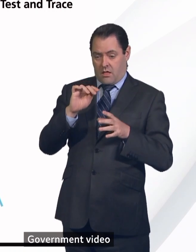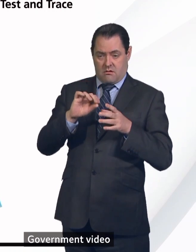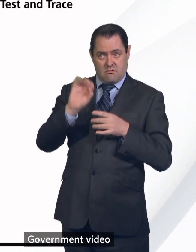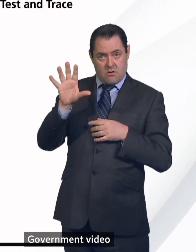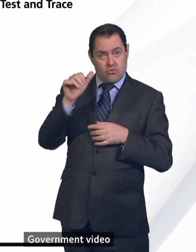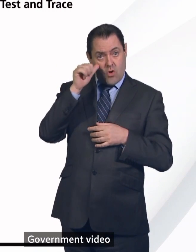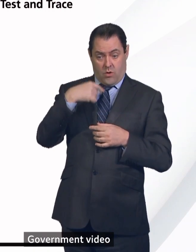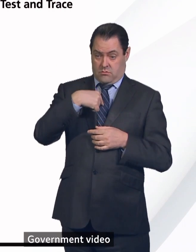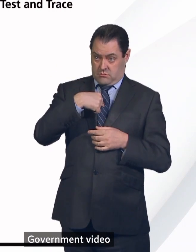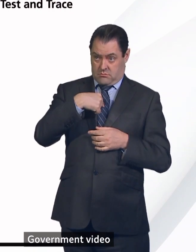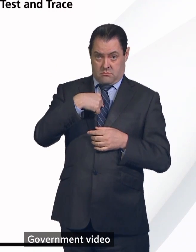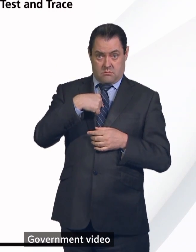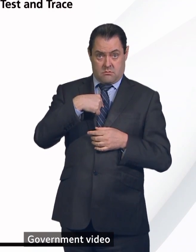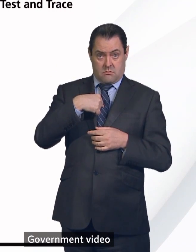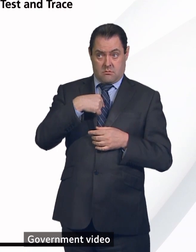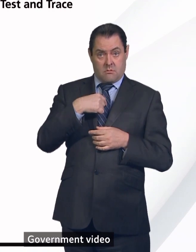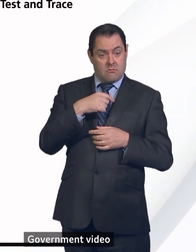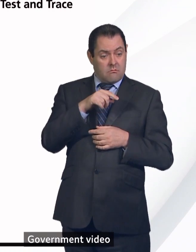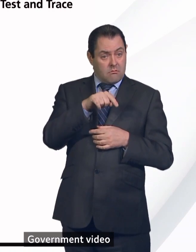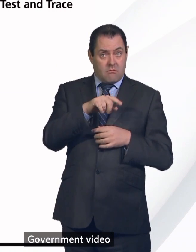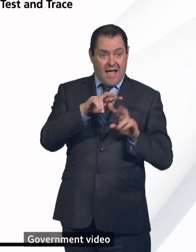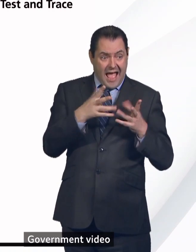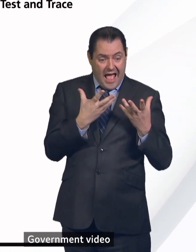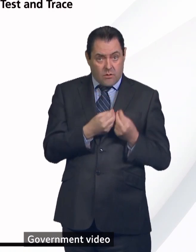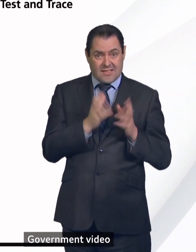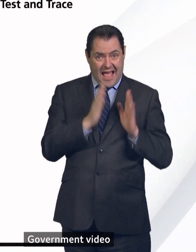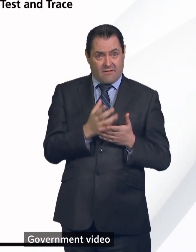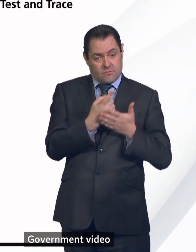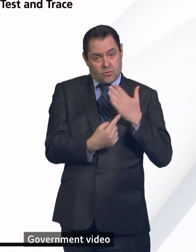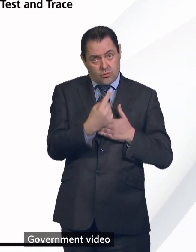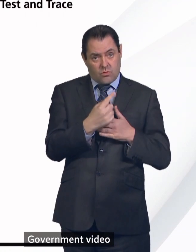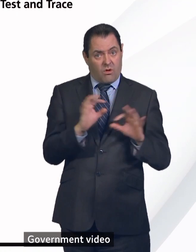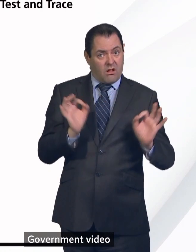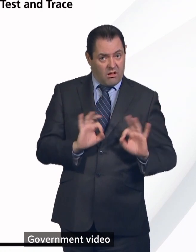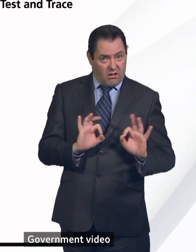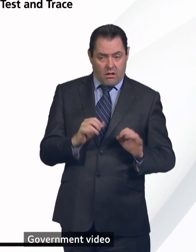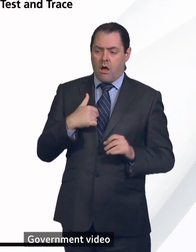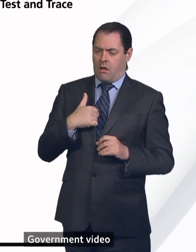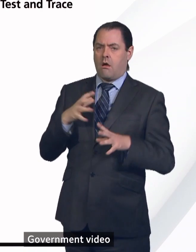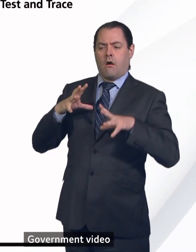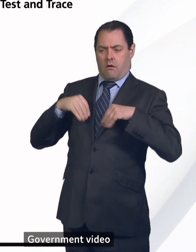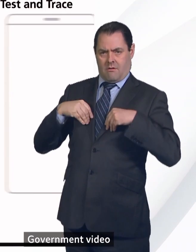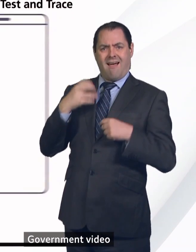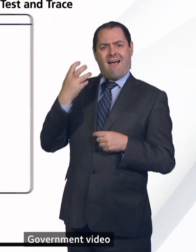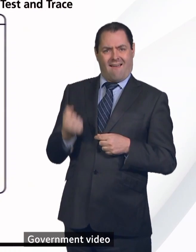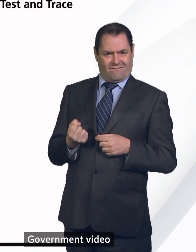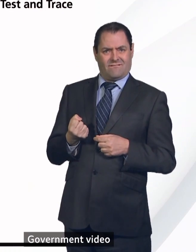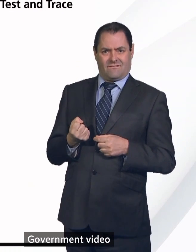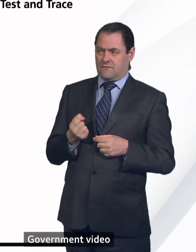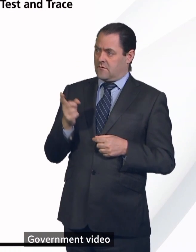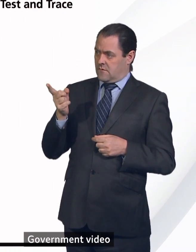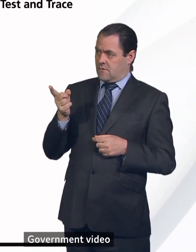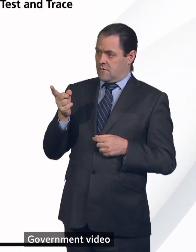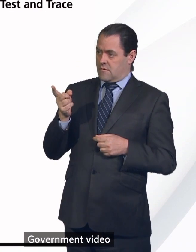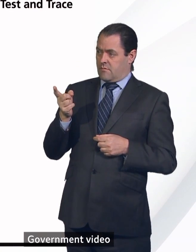if you and your household must continue to self-isolate. If you test positive for COVID-19, you'll be asked